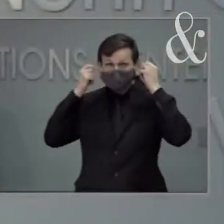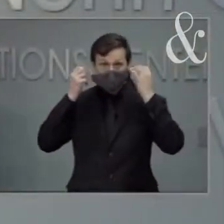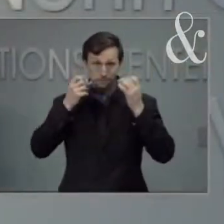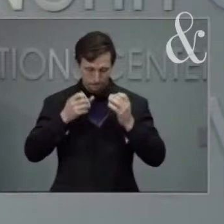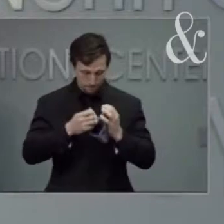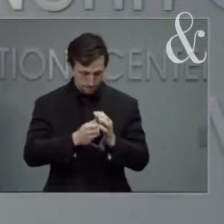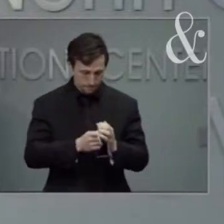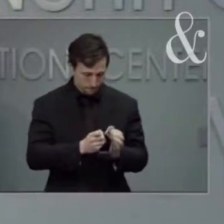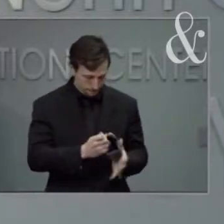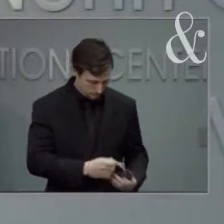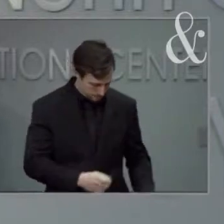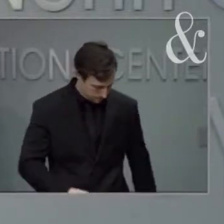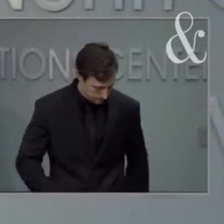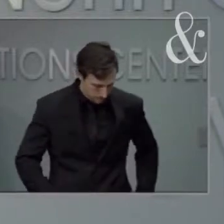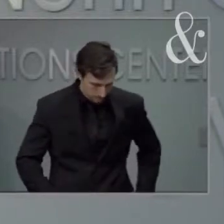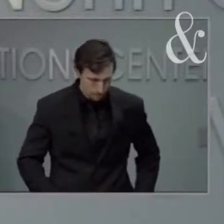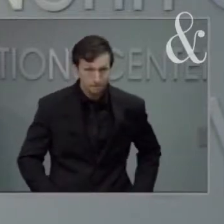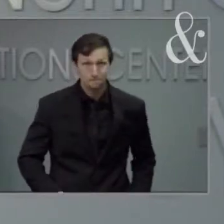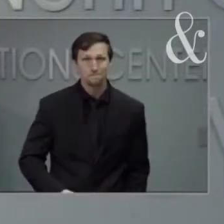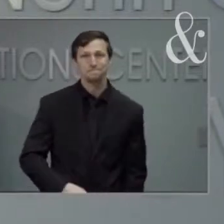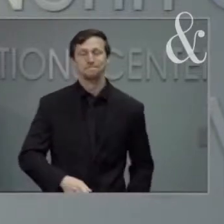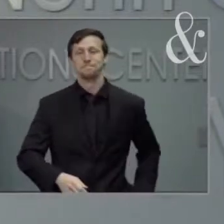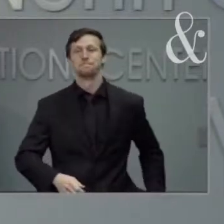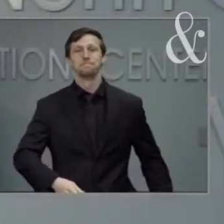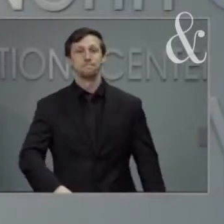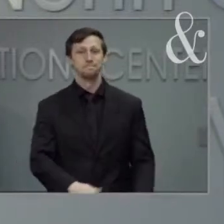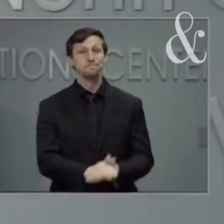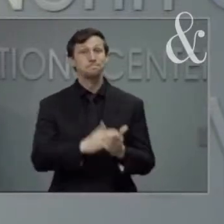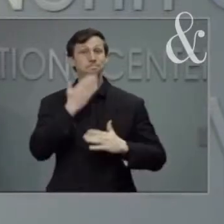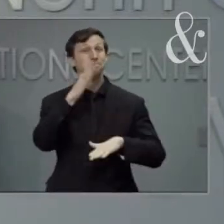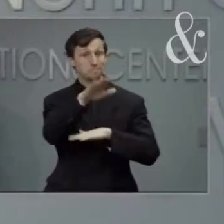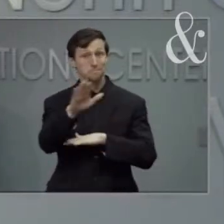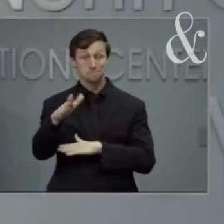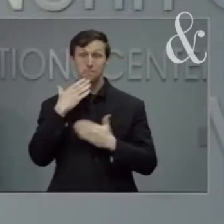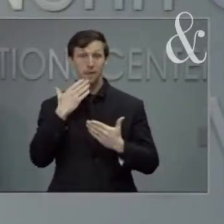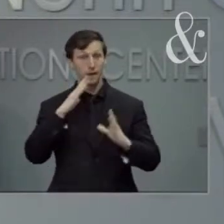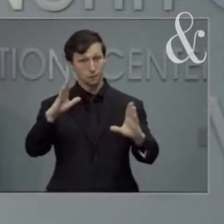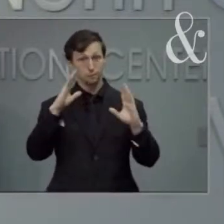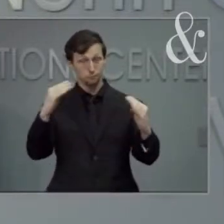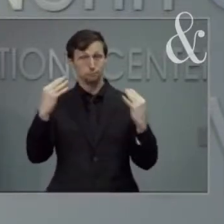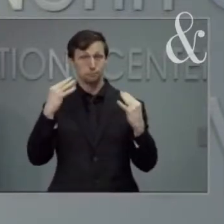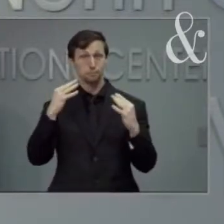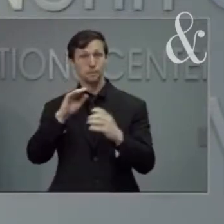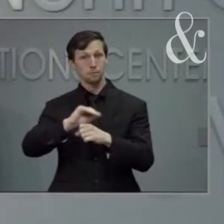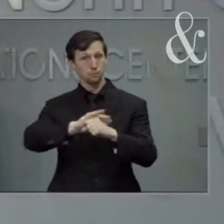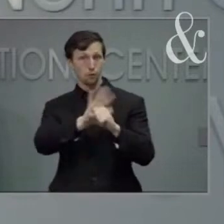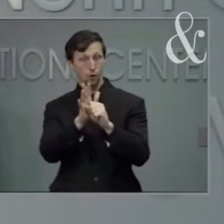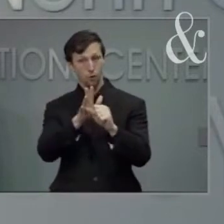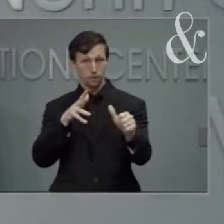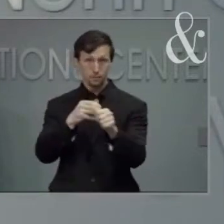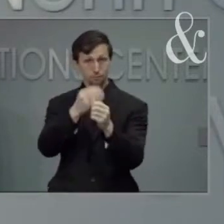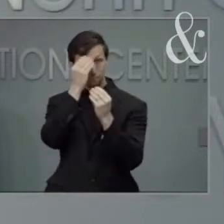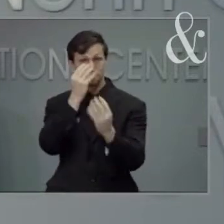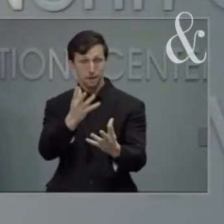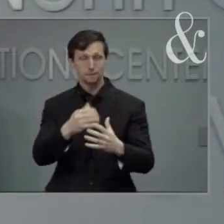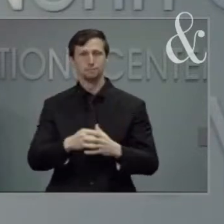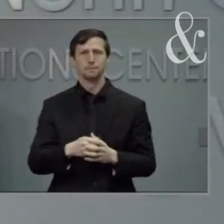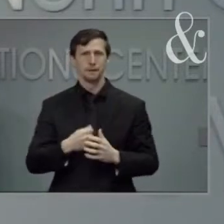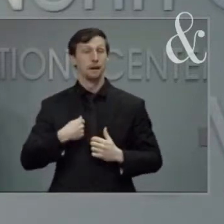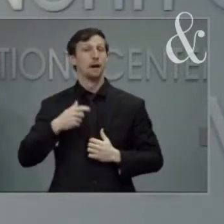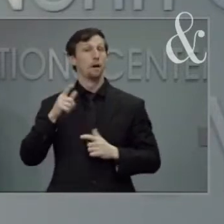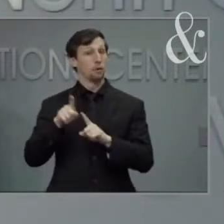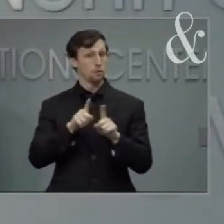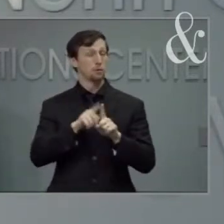Good afternoon, everyone, and thank you for joining us. Today we have a COVID-19 update, and I will outline a